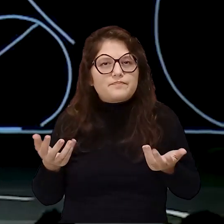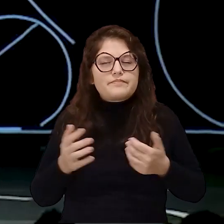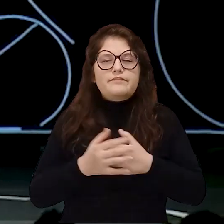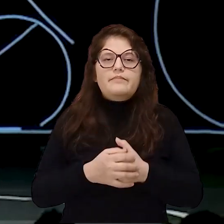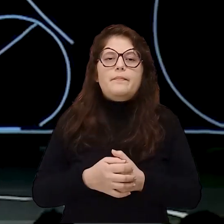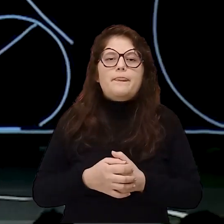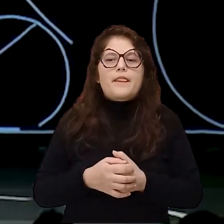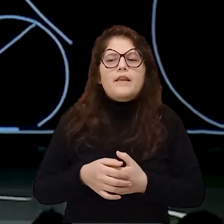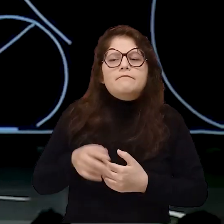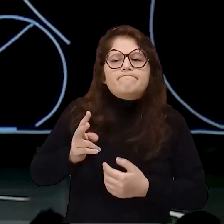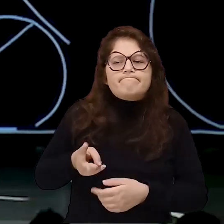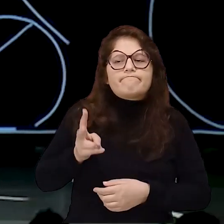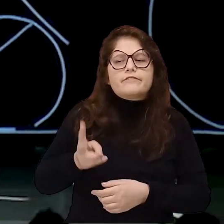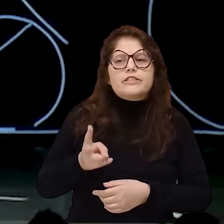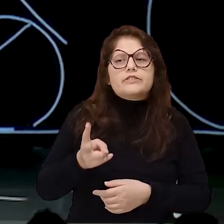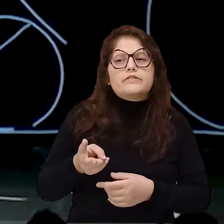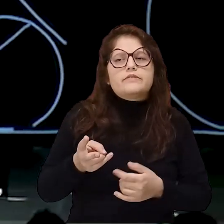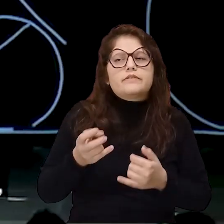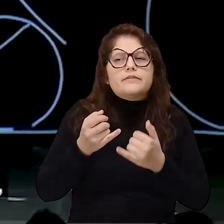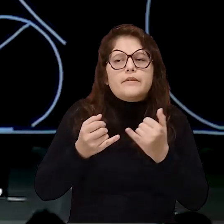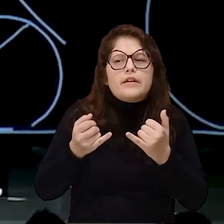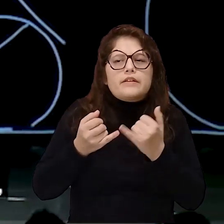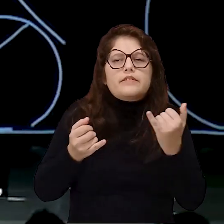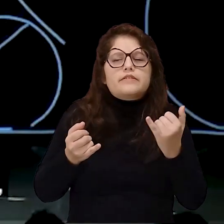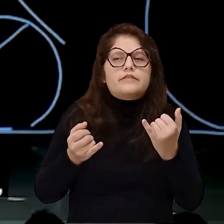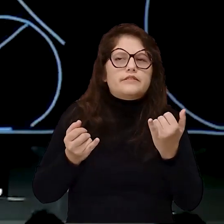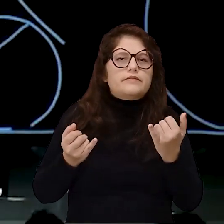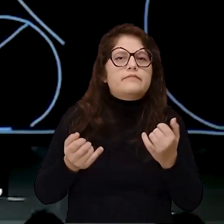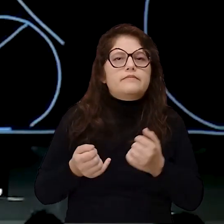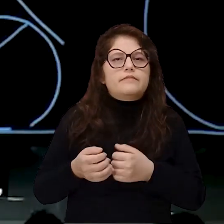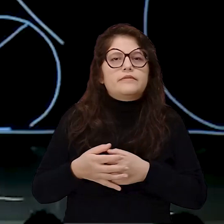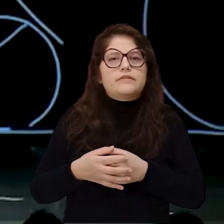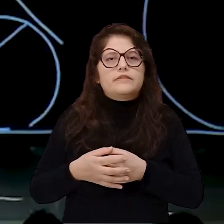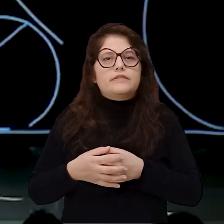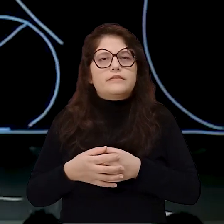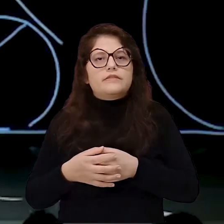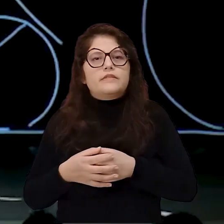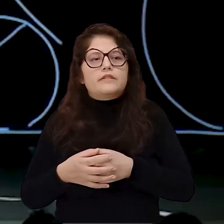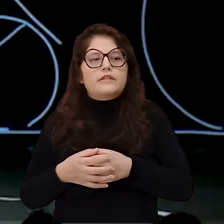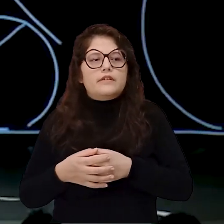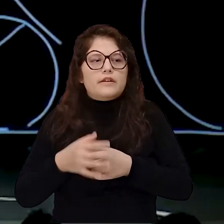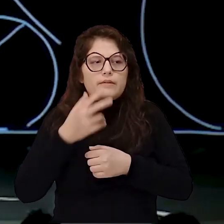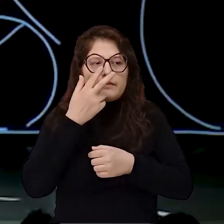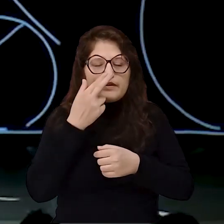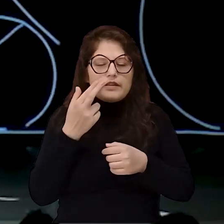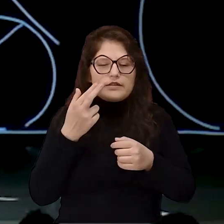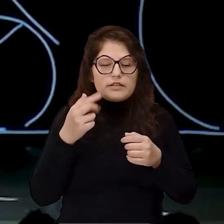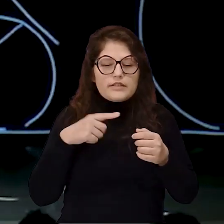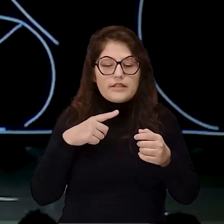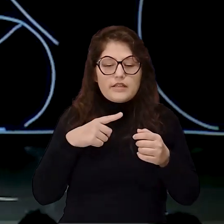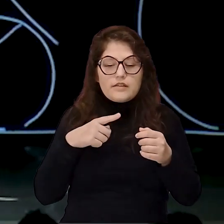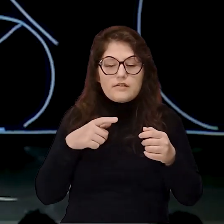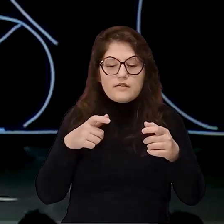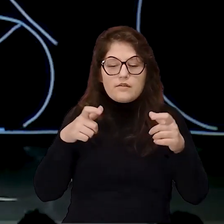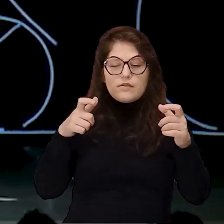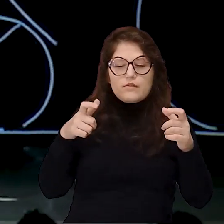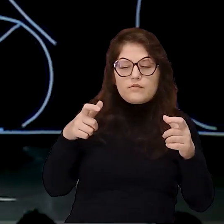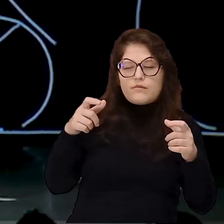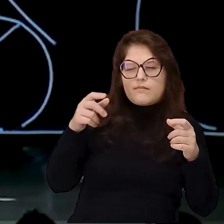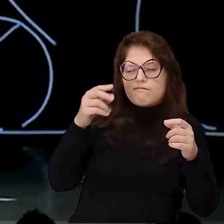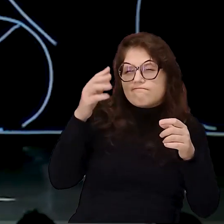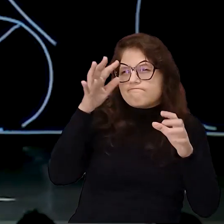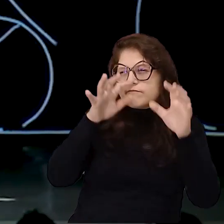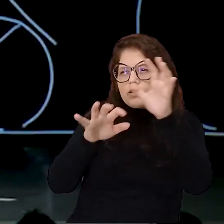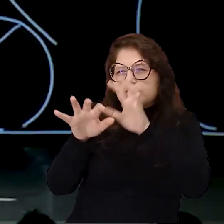sadness. There is a certain amount of continuity, but it's the same way there's continuity between having an iron fence outside your house that gets a little rust